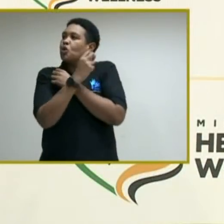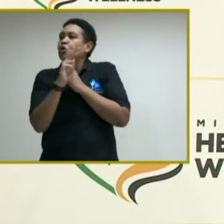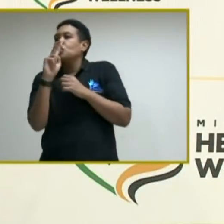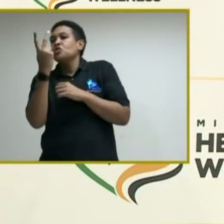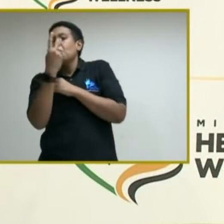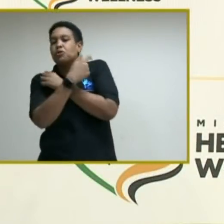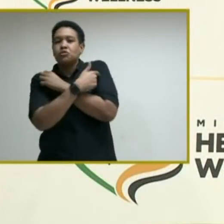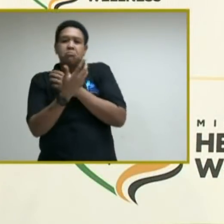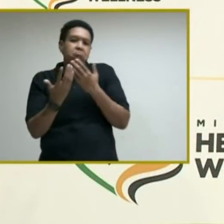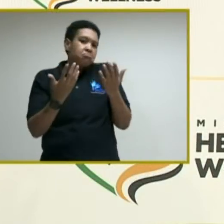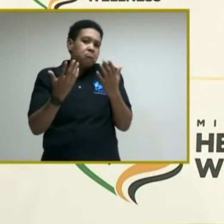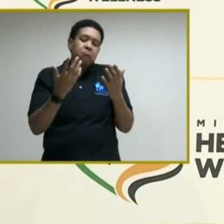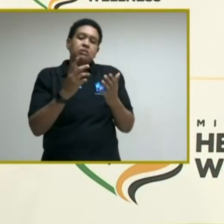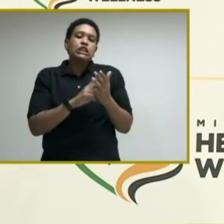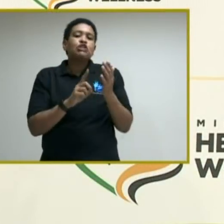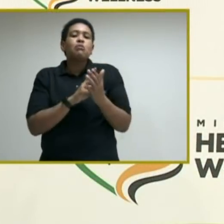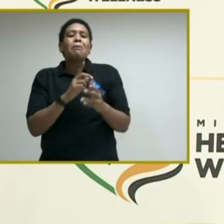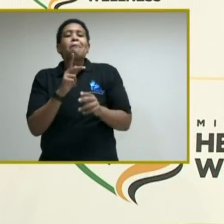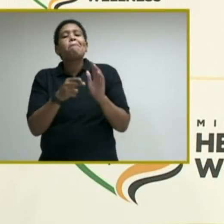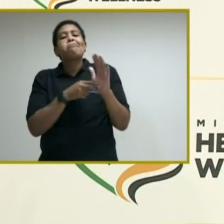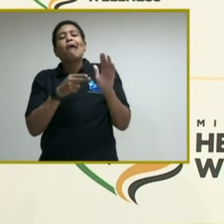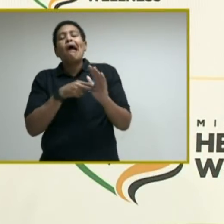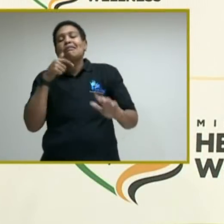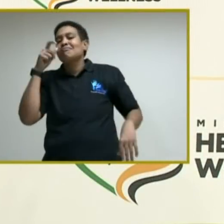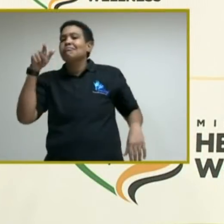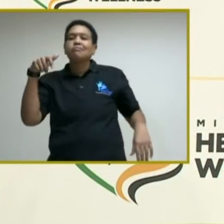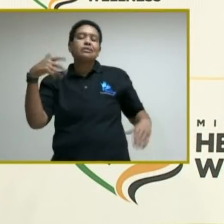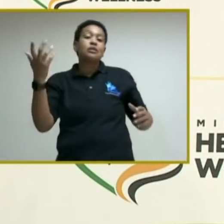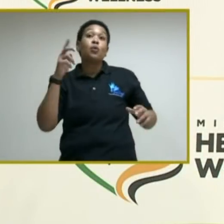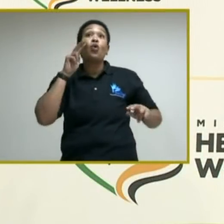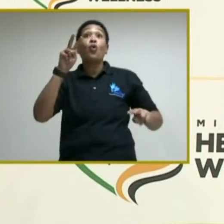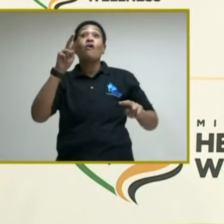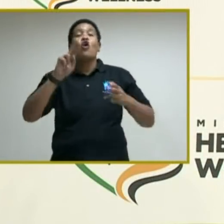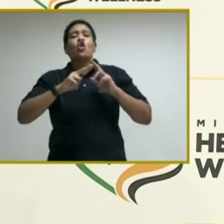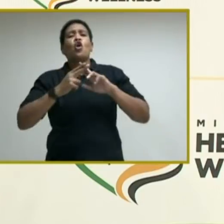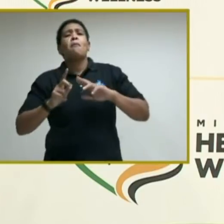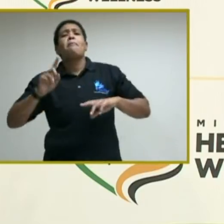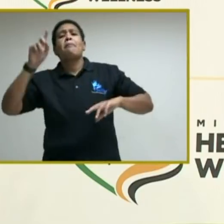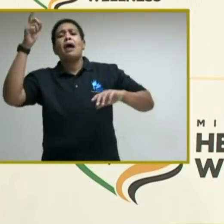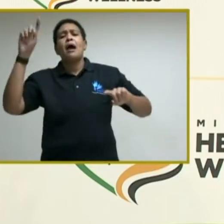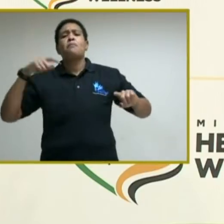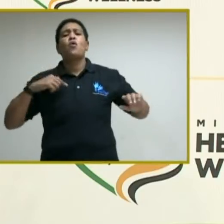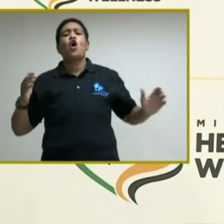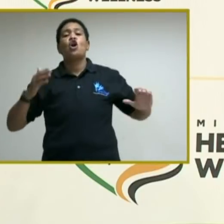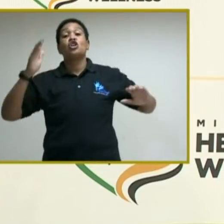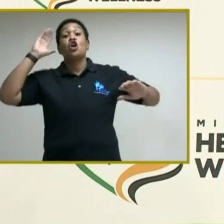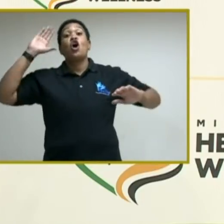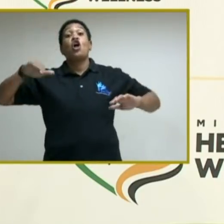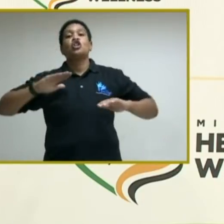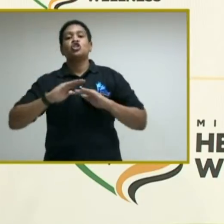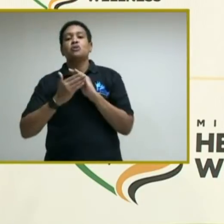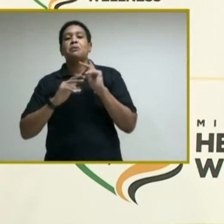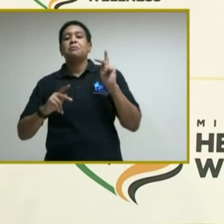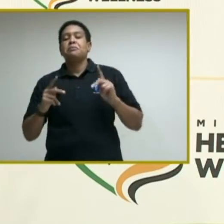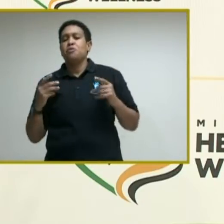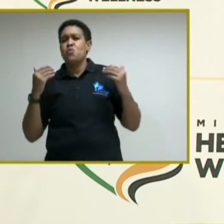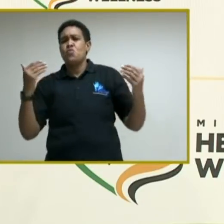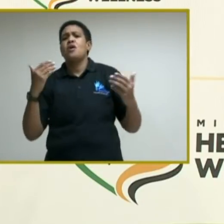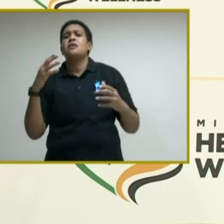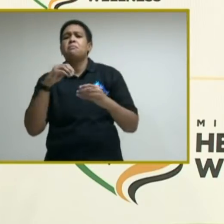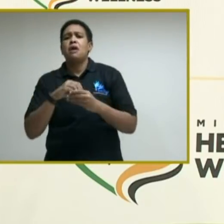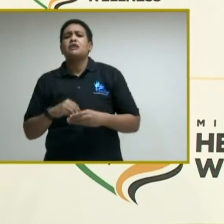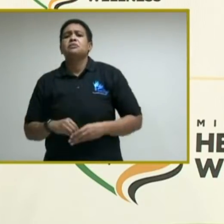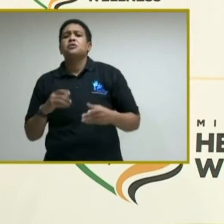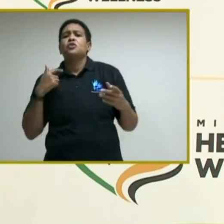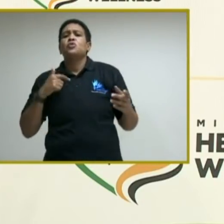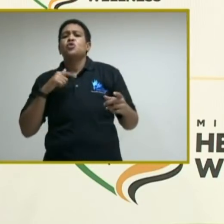So we look forward to that. We look forward to the weekend, the numbers going up, and we encourage all of Jamaica to participate, and